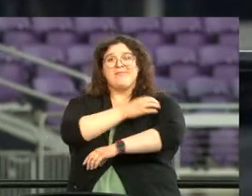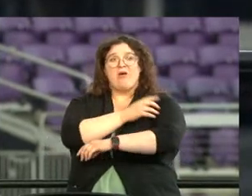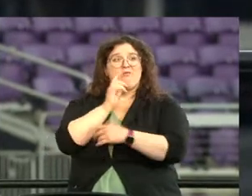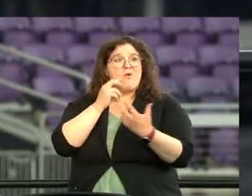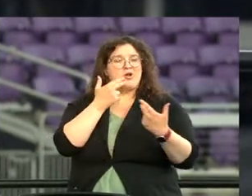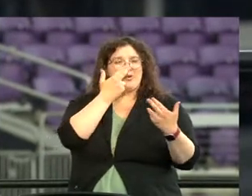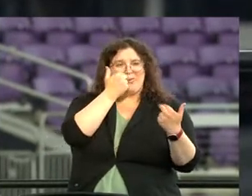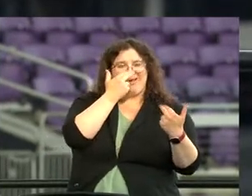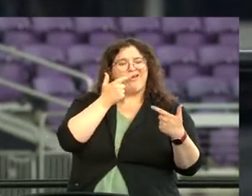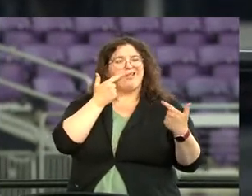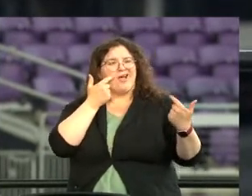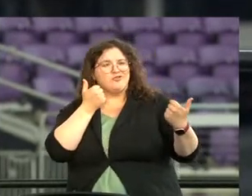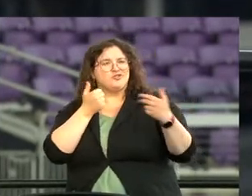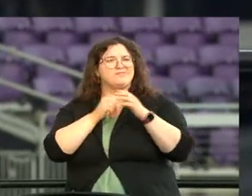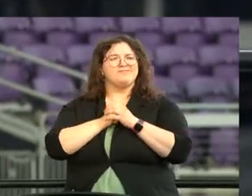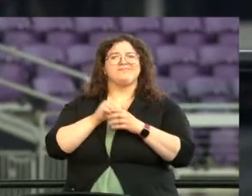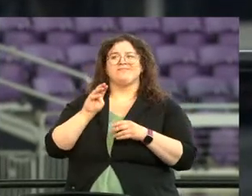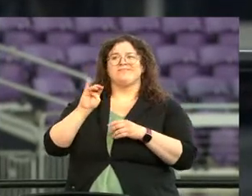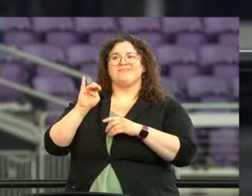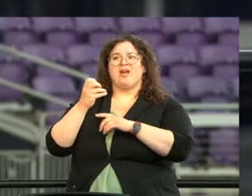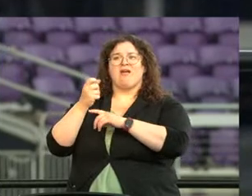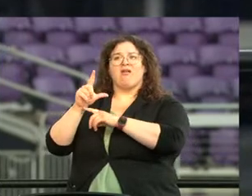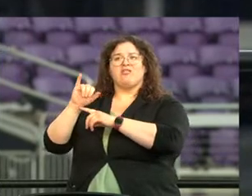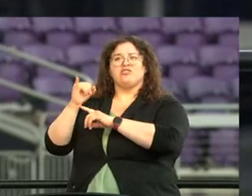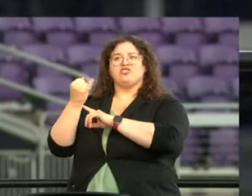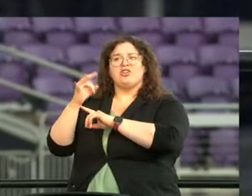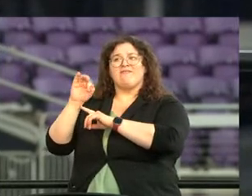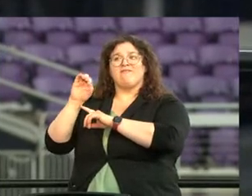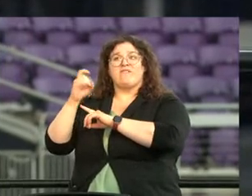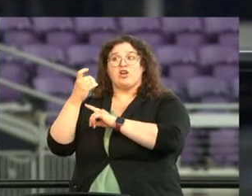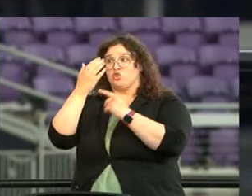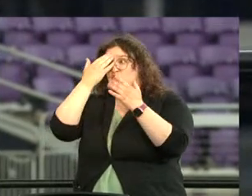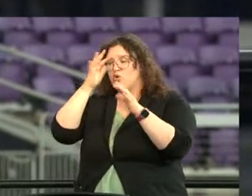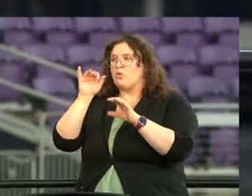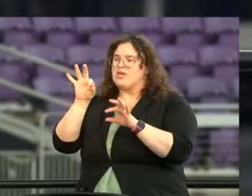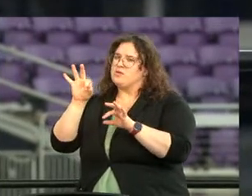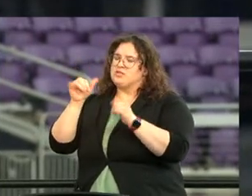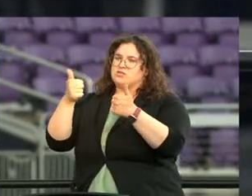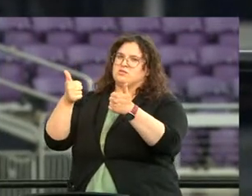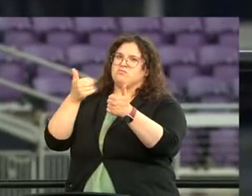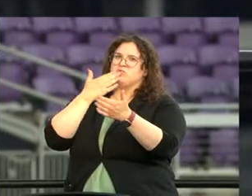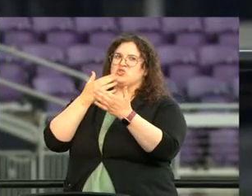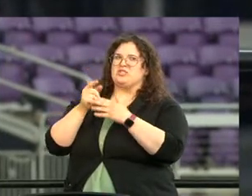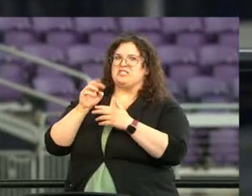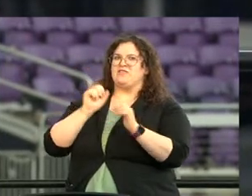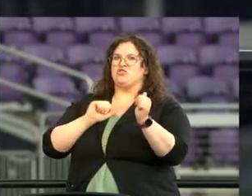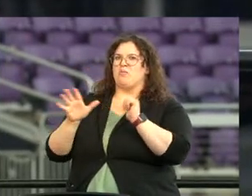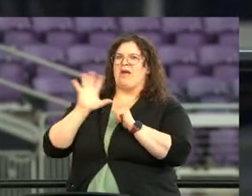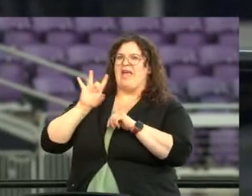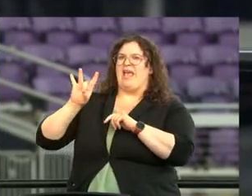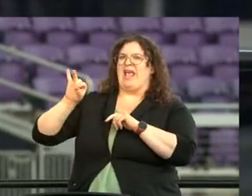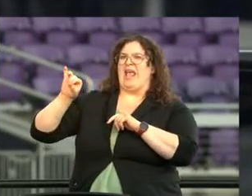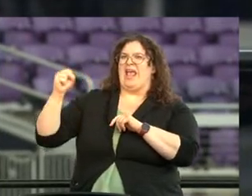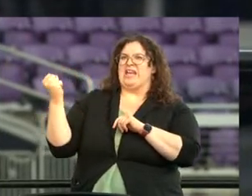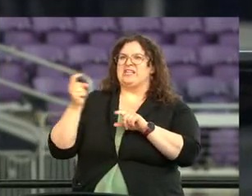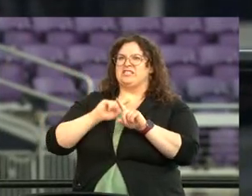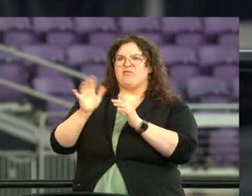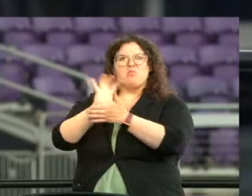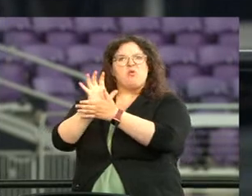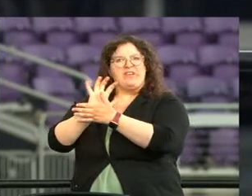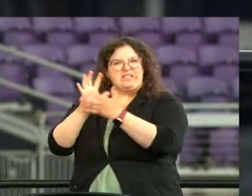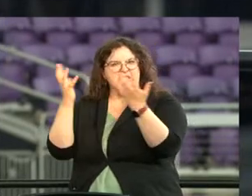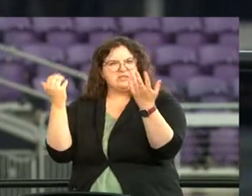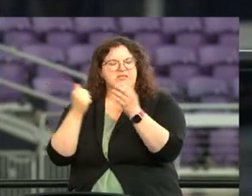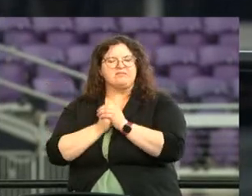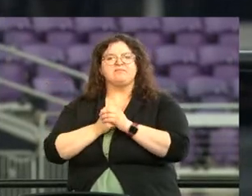laughter. Michael J. Fox, for those not knowing, this was a hit TV show in the 80s and many movies, Back to the Future, in